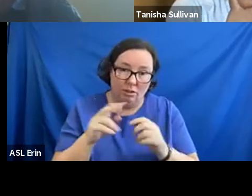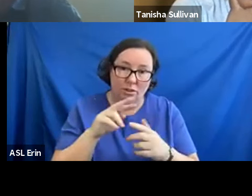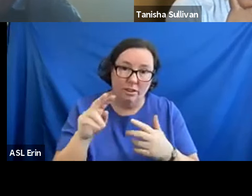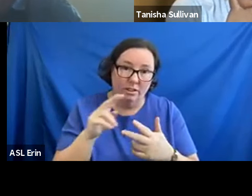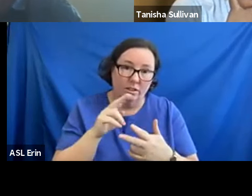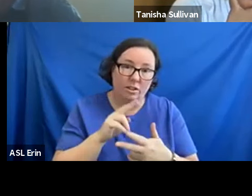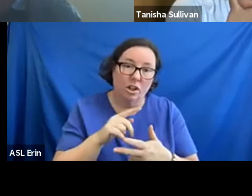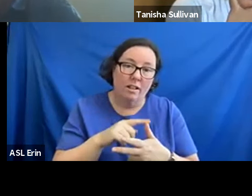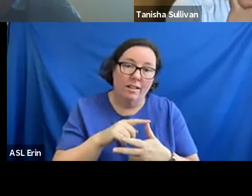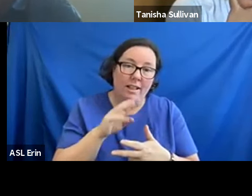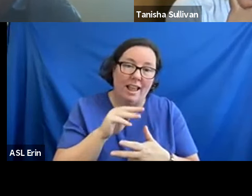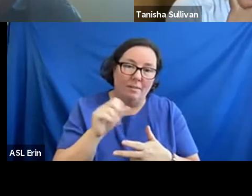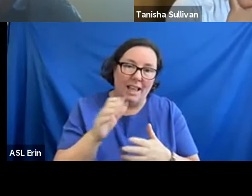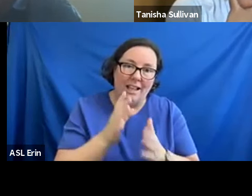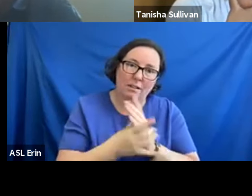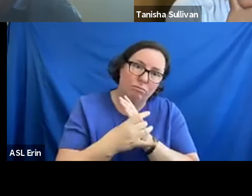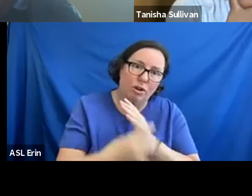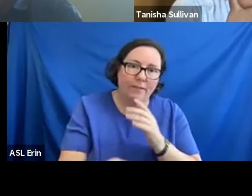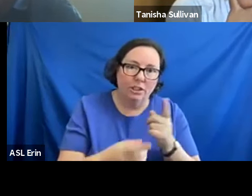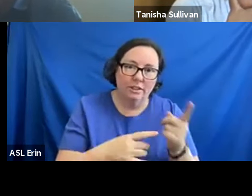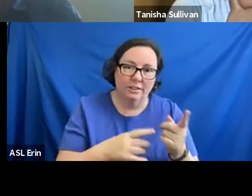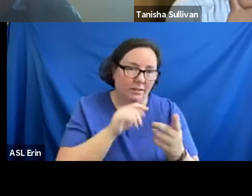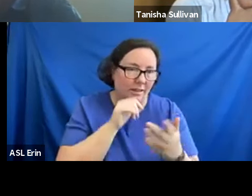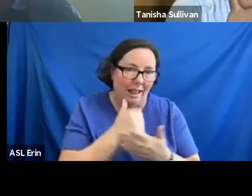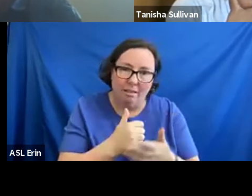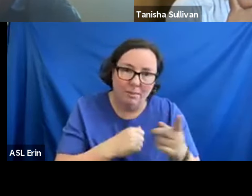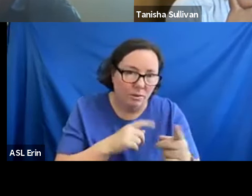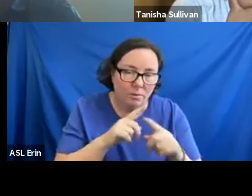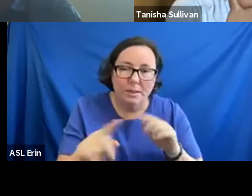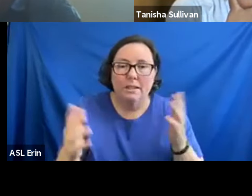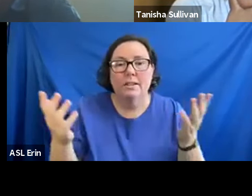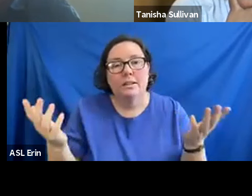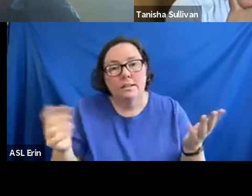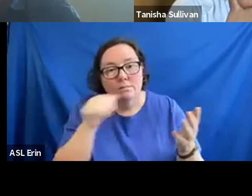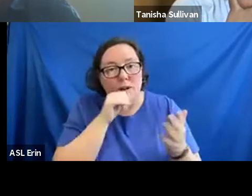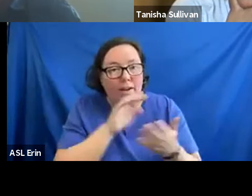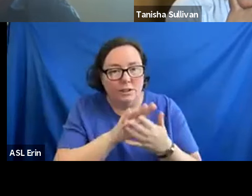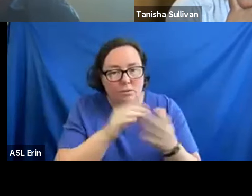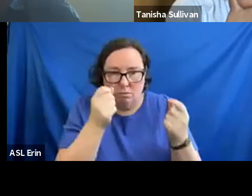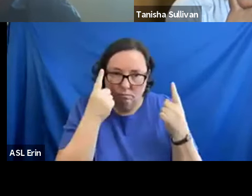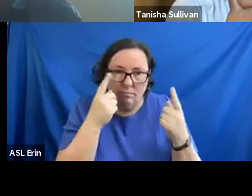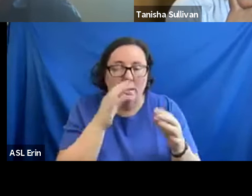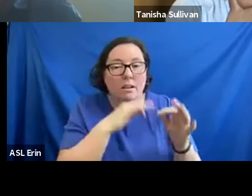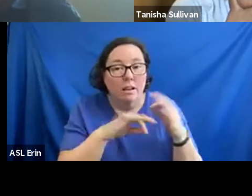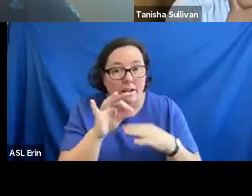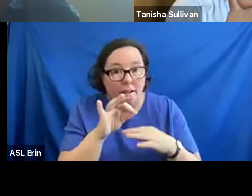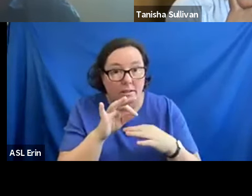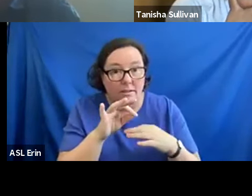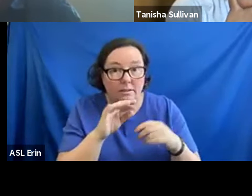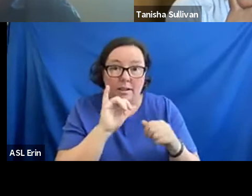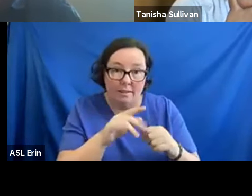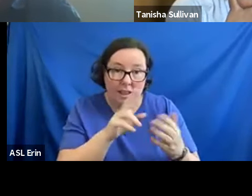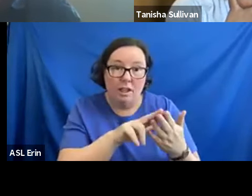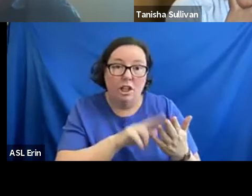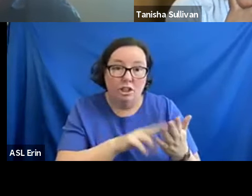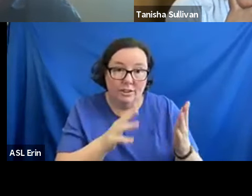proficient. And I understand that's not helping you with private schools unless that